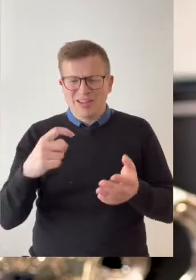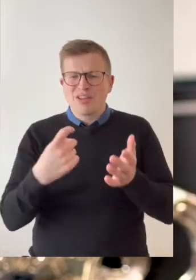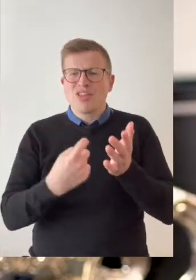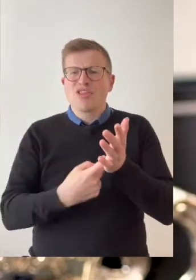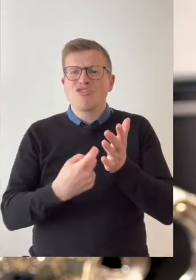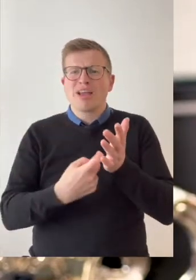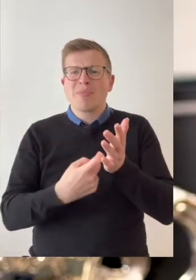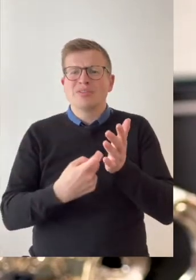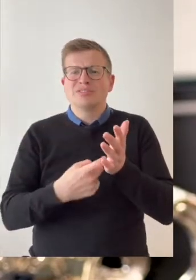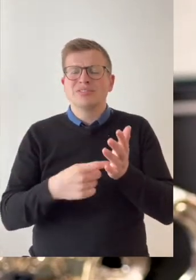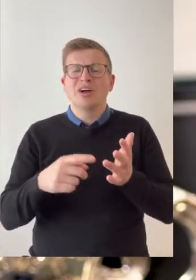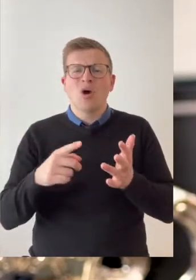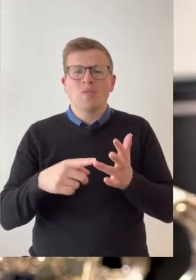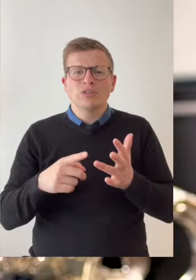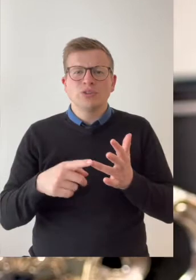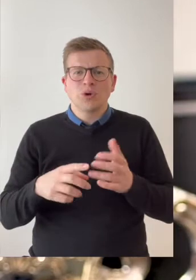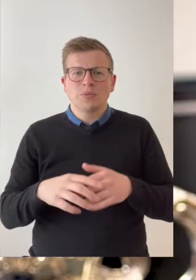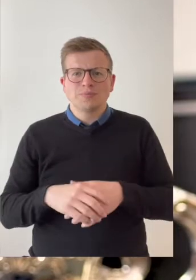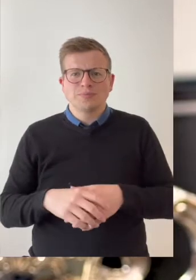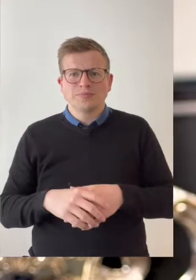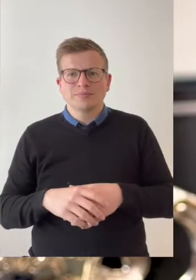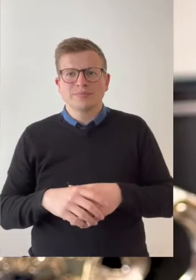the Raymond Overture.